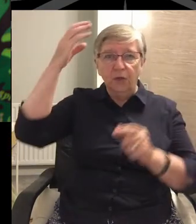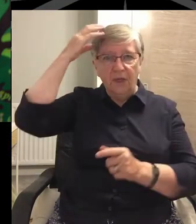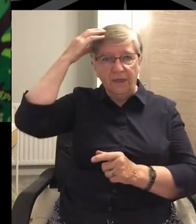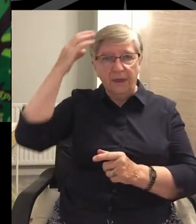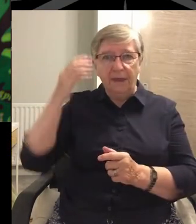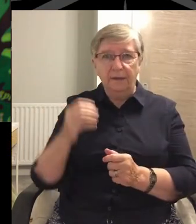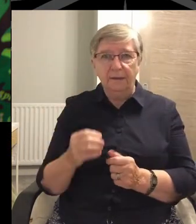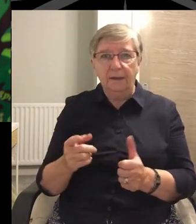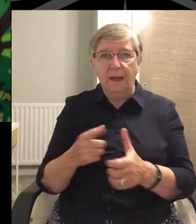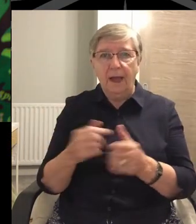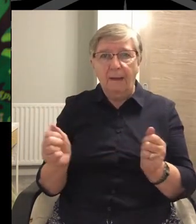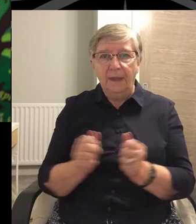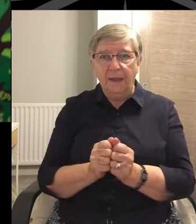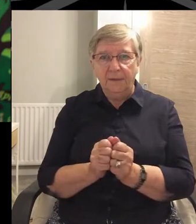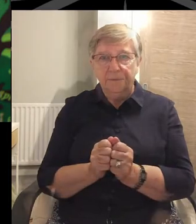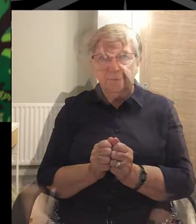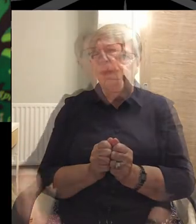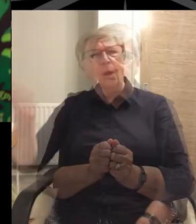Amen.